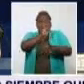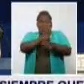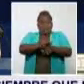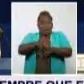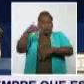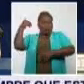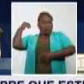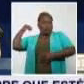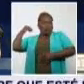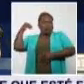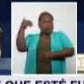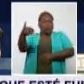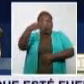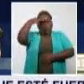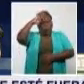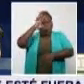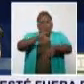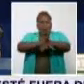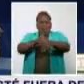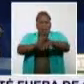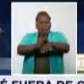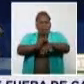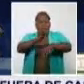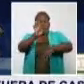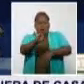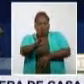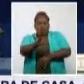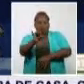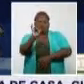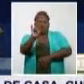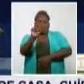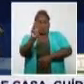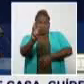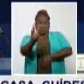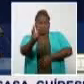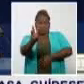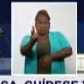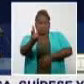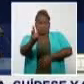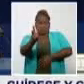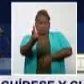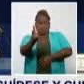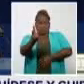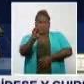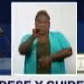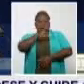island on March 11, when the first COVID-19 positive individuals were detected,